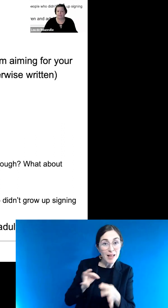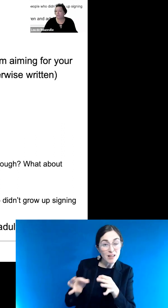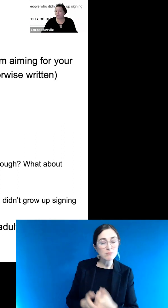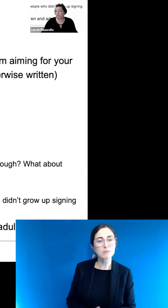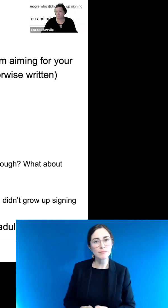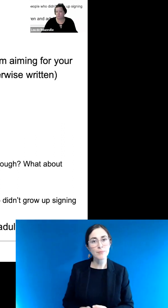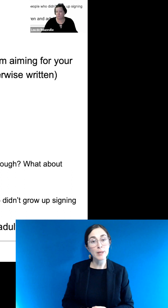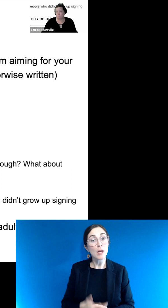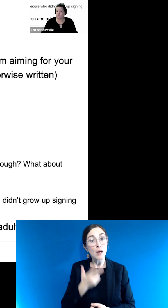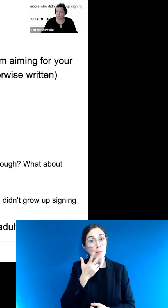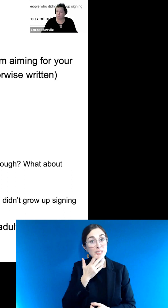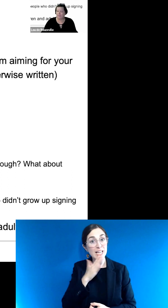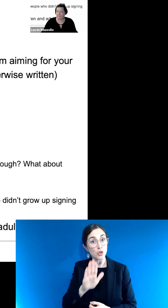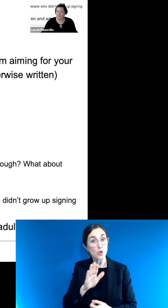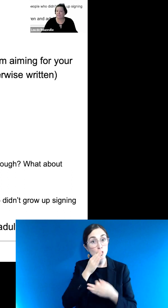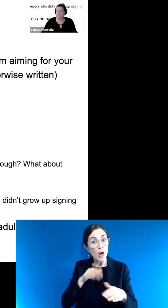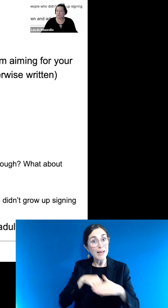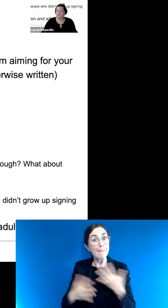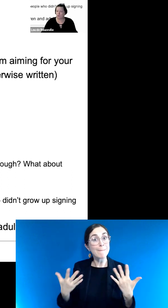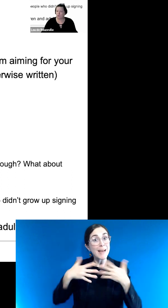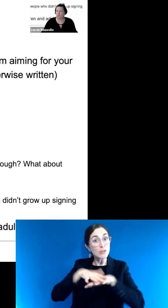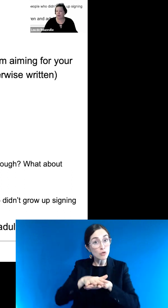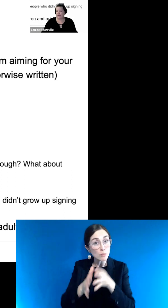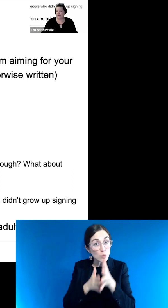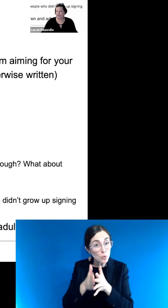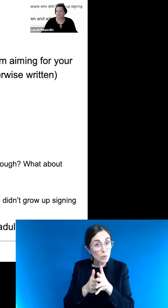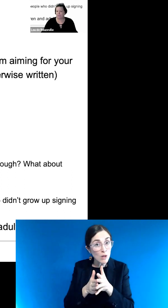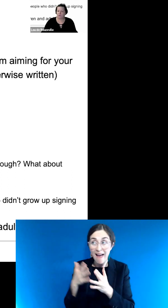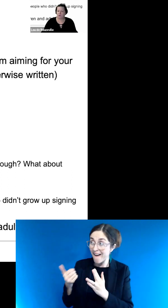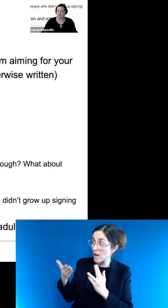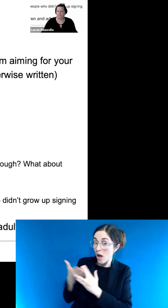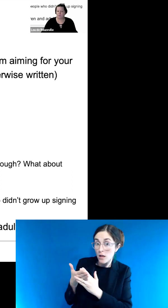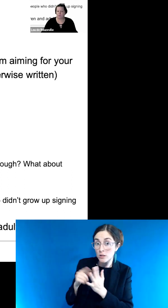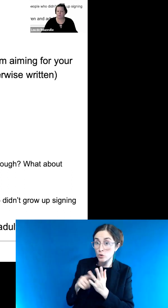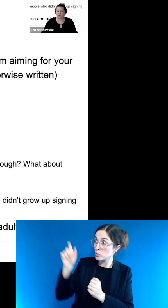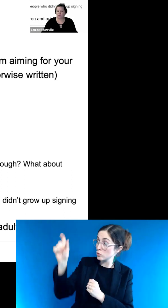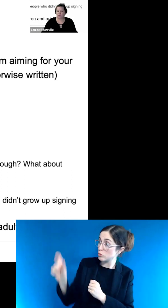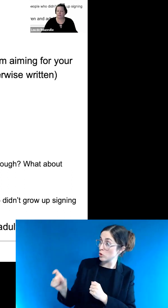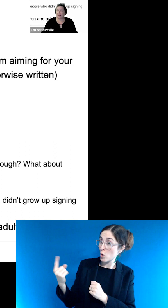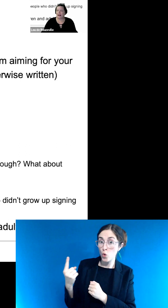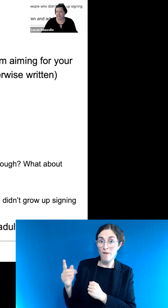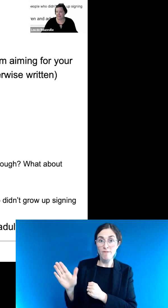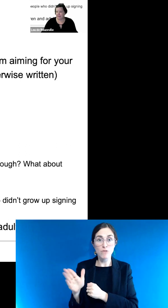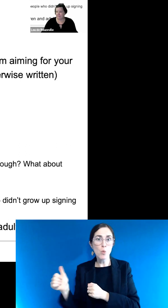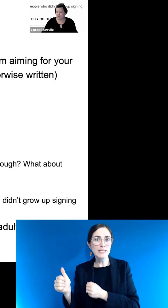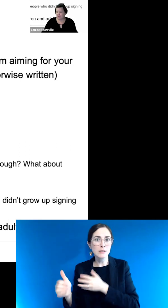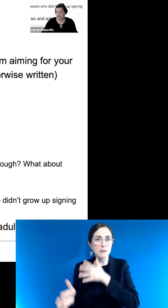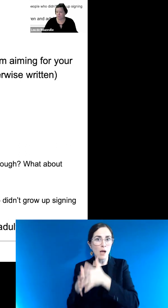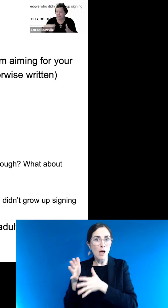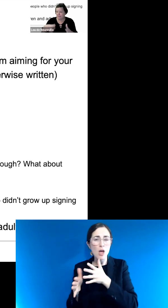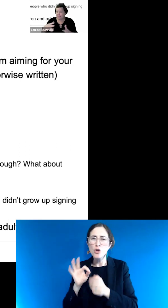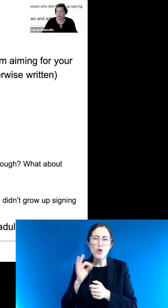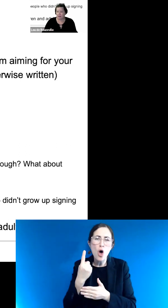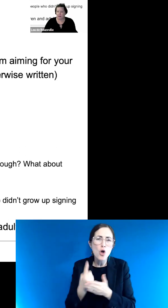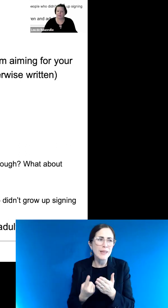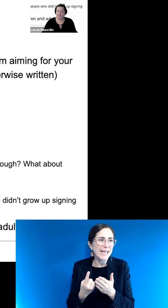is in a mainstream school, do they have access to fluent signing adults, not someone who's learned at the same time, who's learning